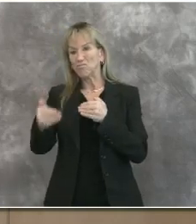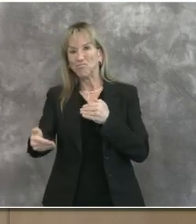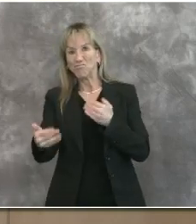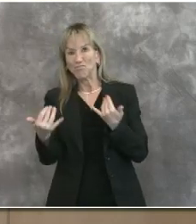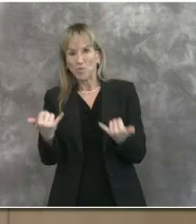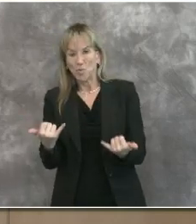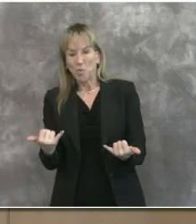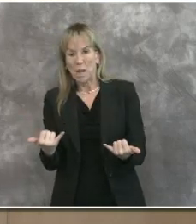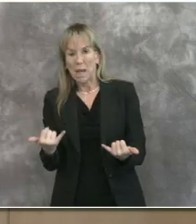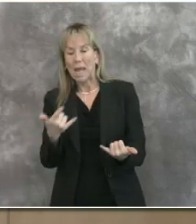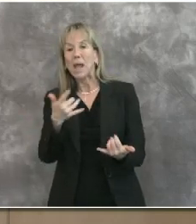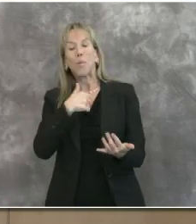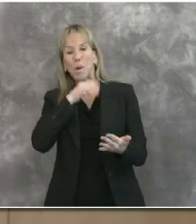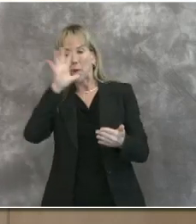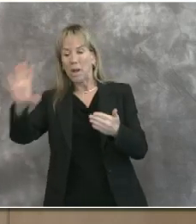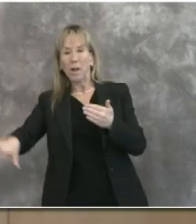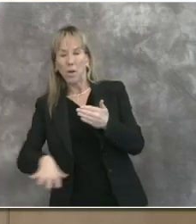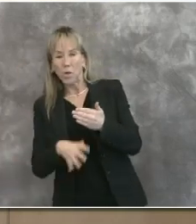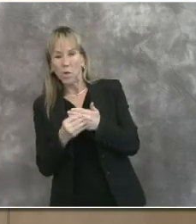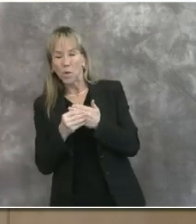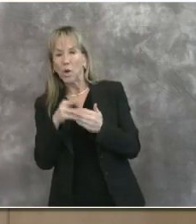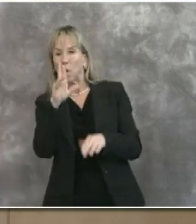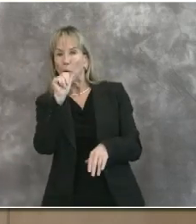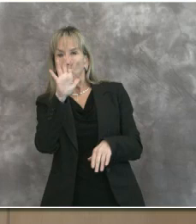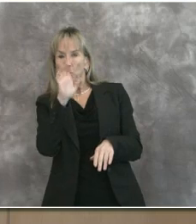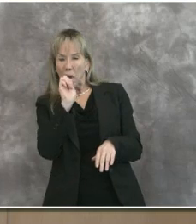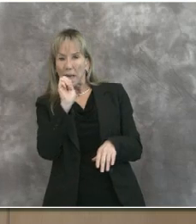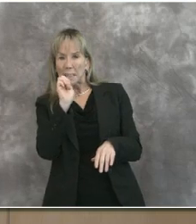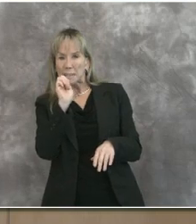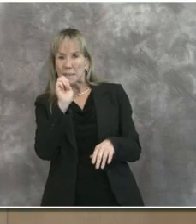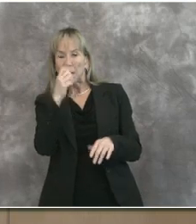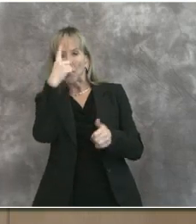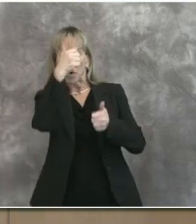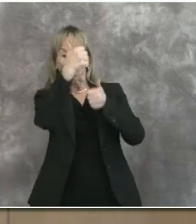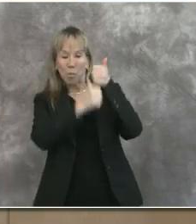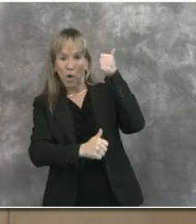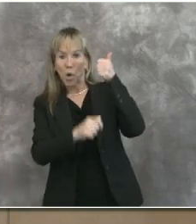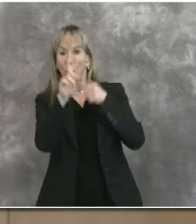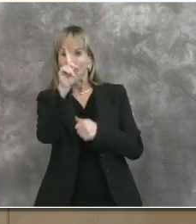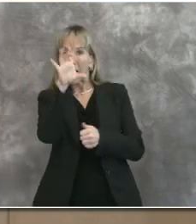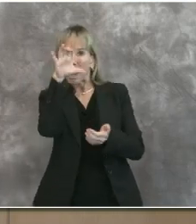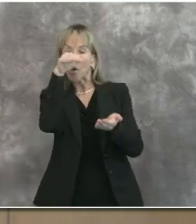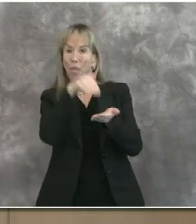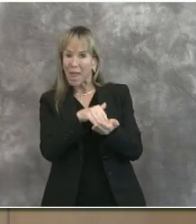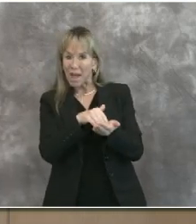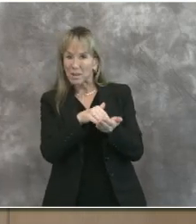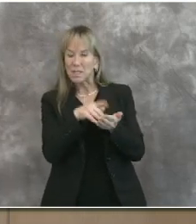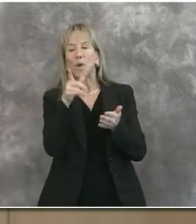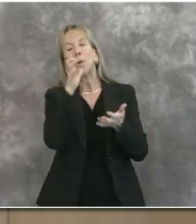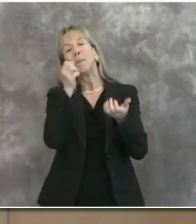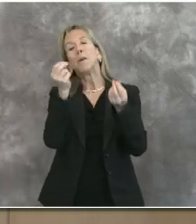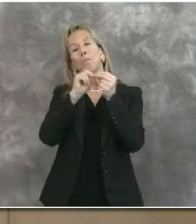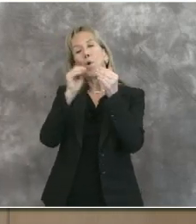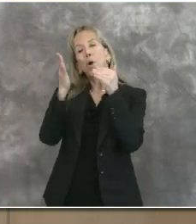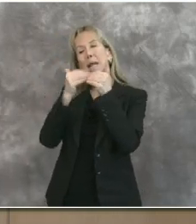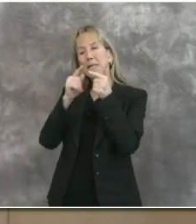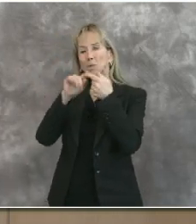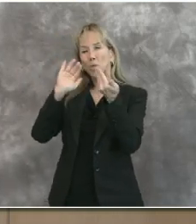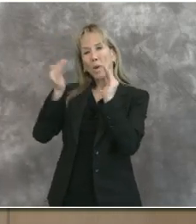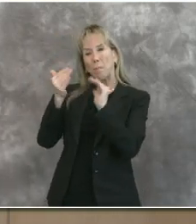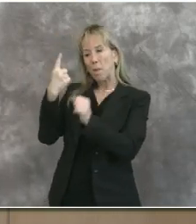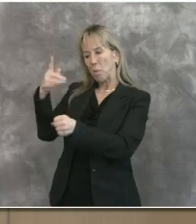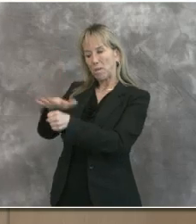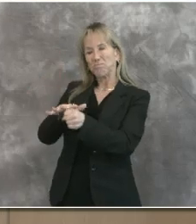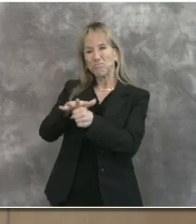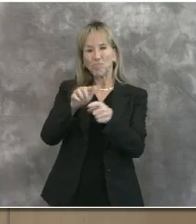including rates, that is numbers of cases per 100,000, so that it's a little easier to compare one location to the